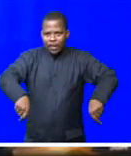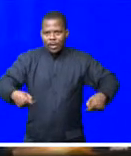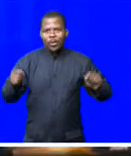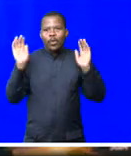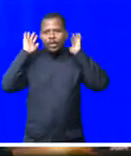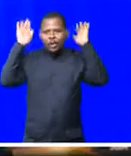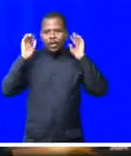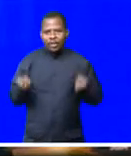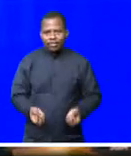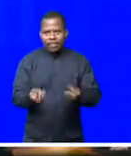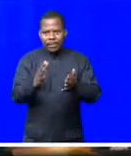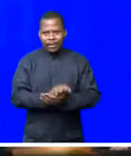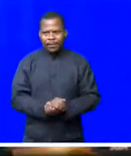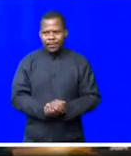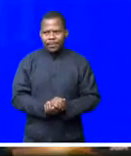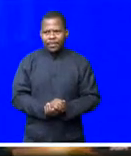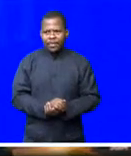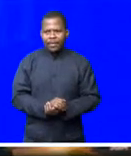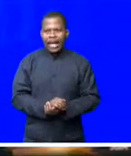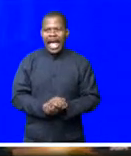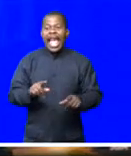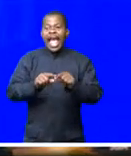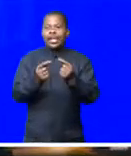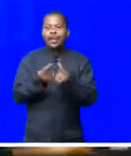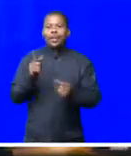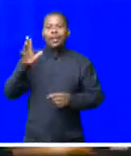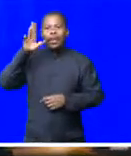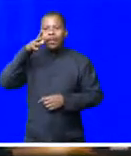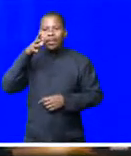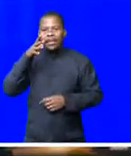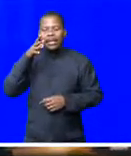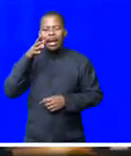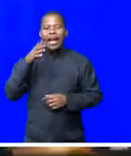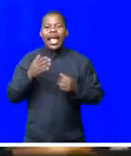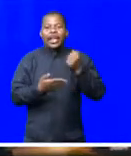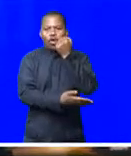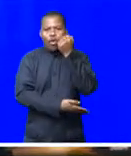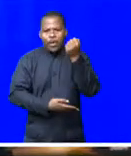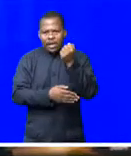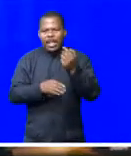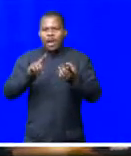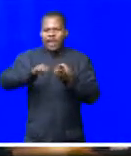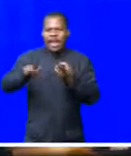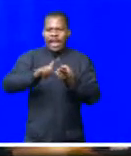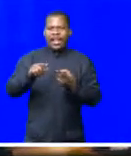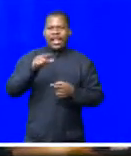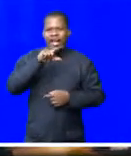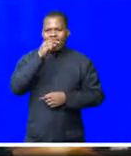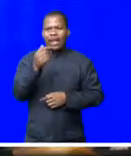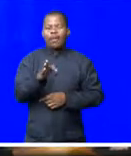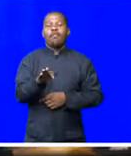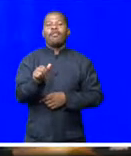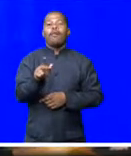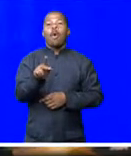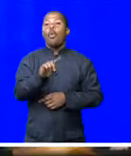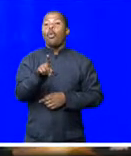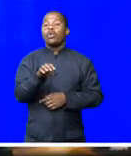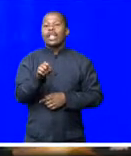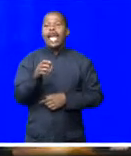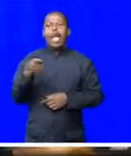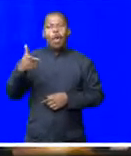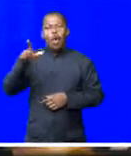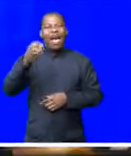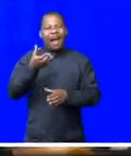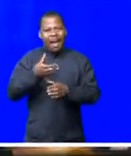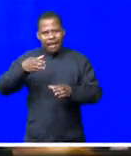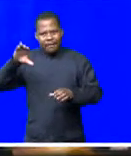Kutemidlalo umdlali welicembu lemhlambanyathi community Mhlengifa kutse loseqenjini lemalaga even laseSpain uthi kuningi